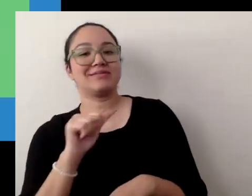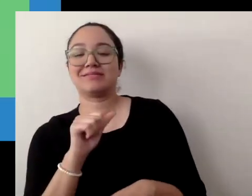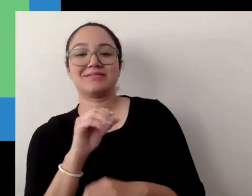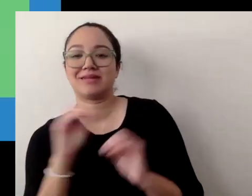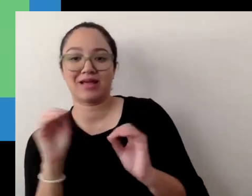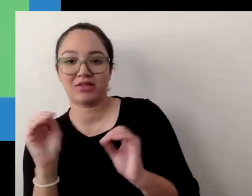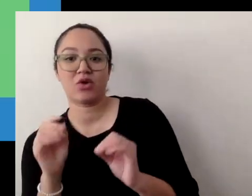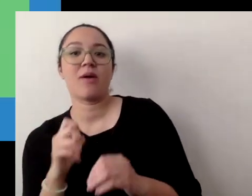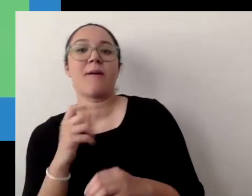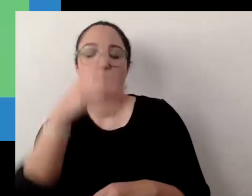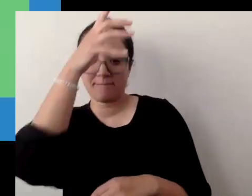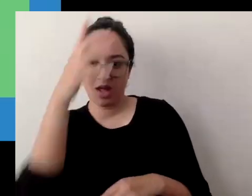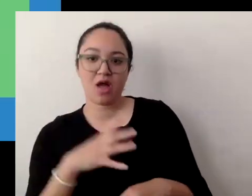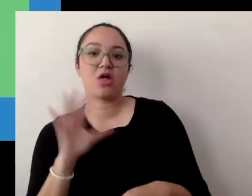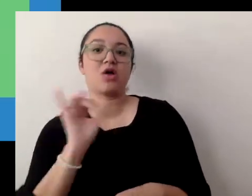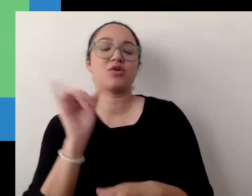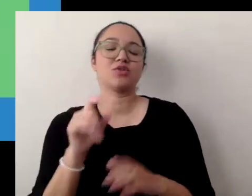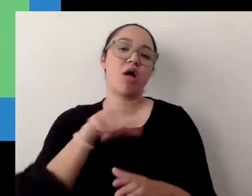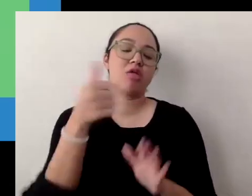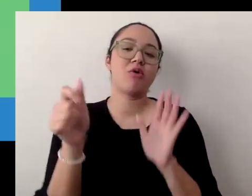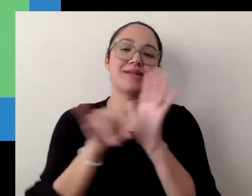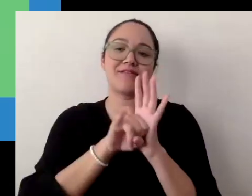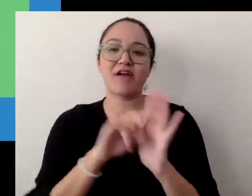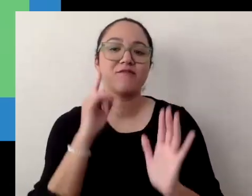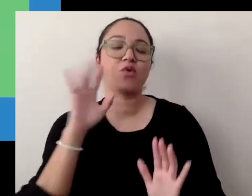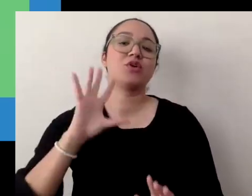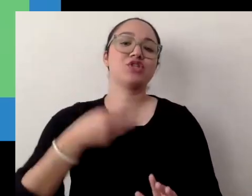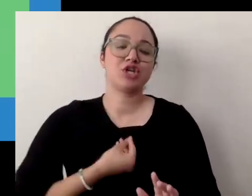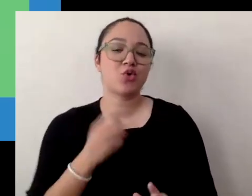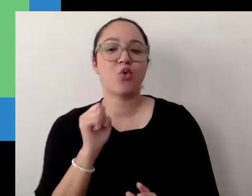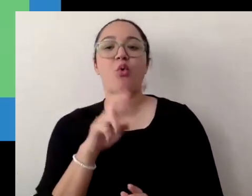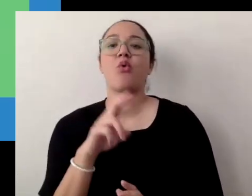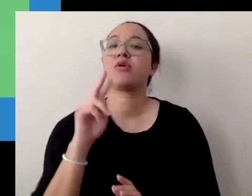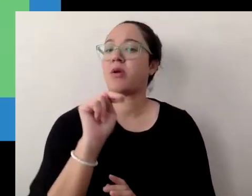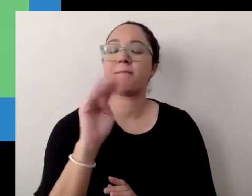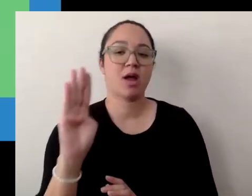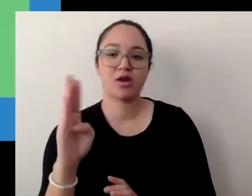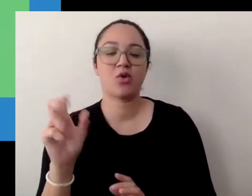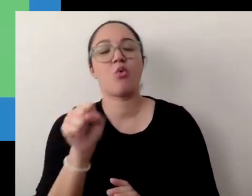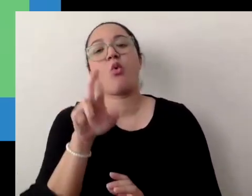male, and those who identified as transgender, non-binary, or other.